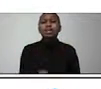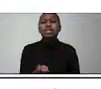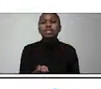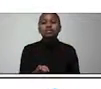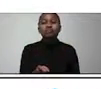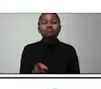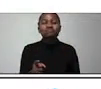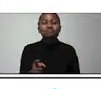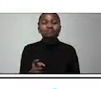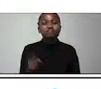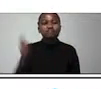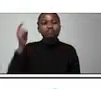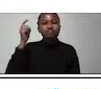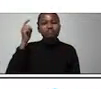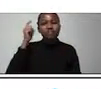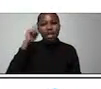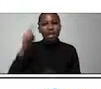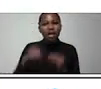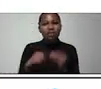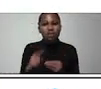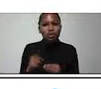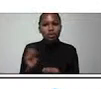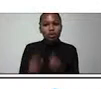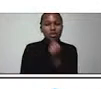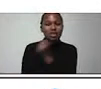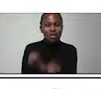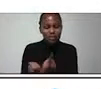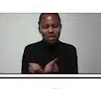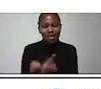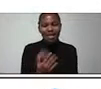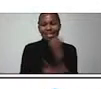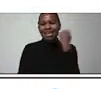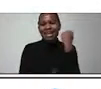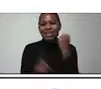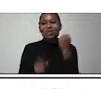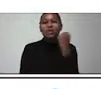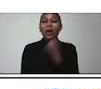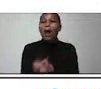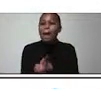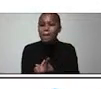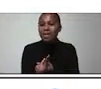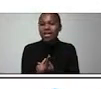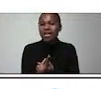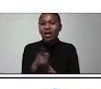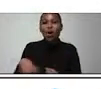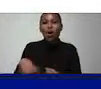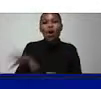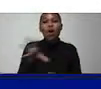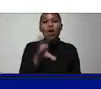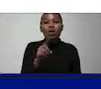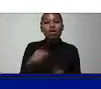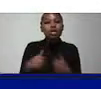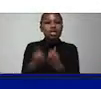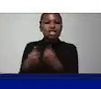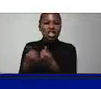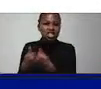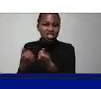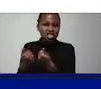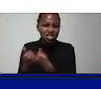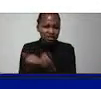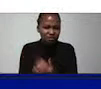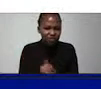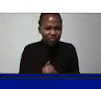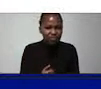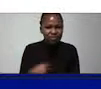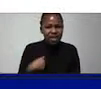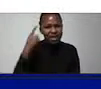consideration, that AGOA is not happening in isolation, it's happening, you know, in the presence actually of all those challenges. I think, Chair,